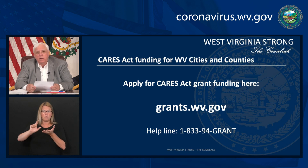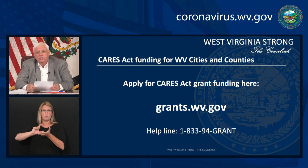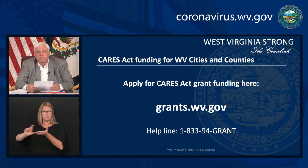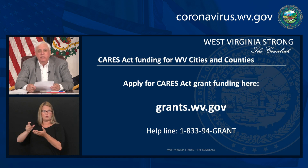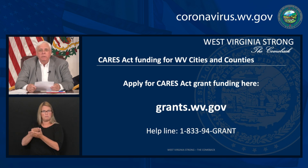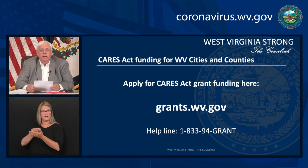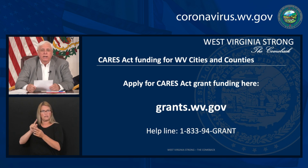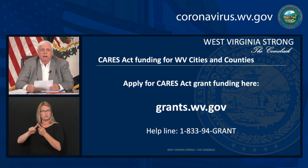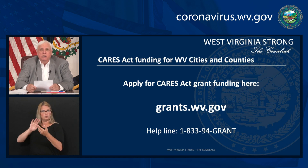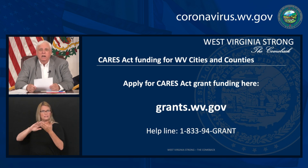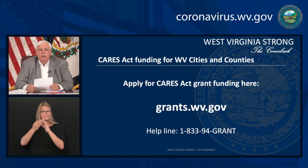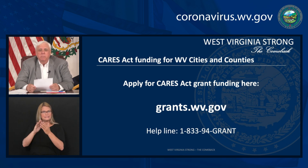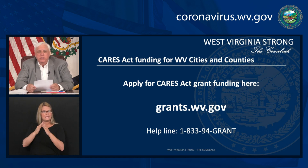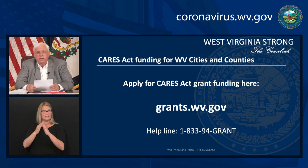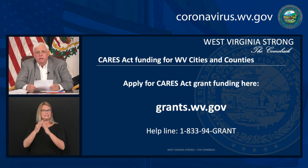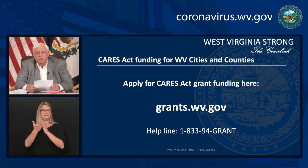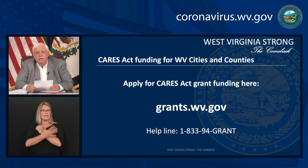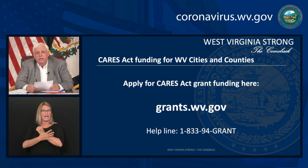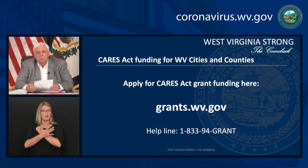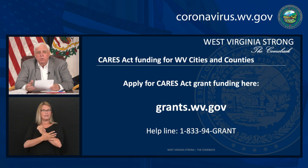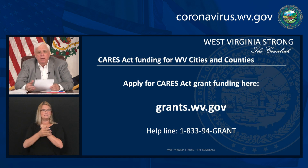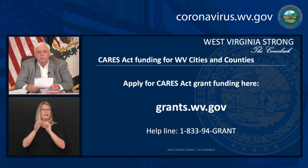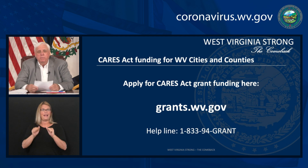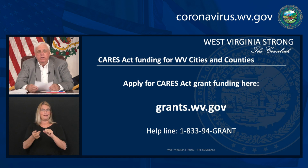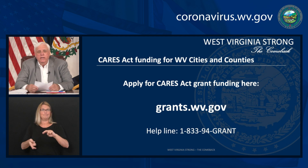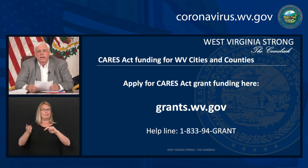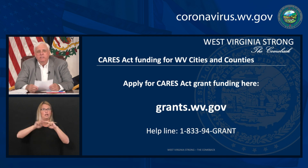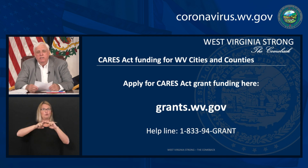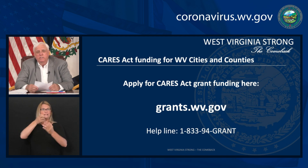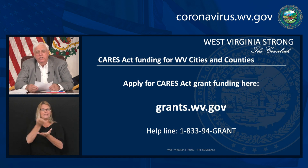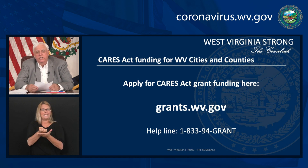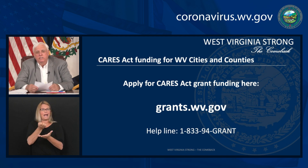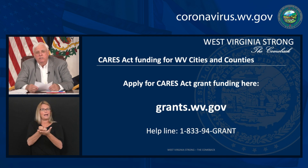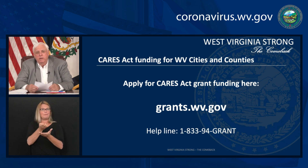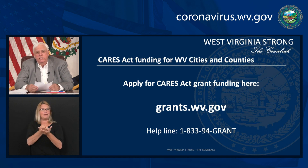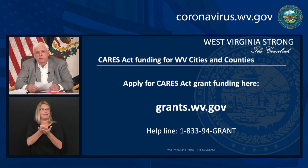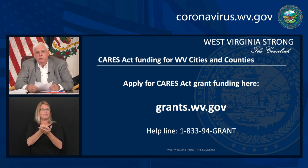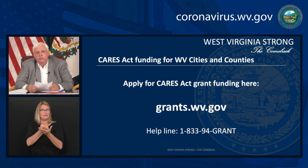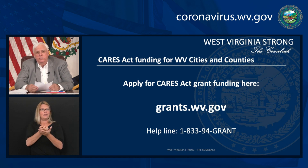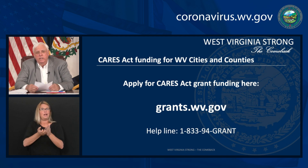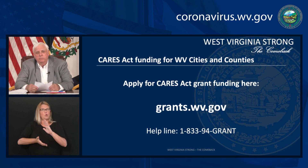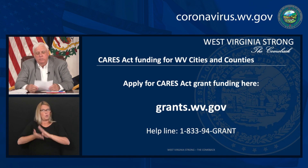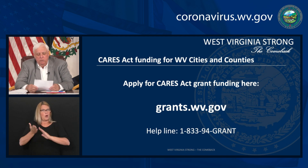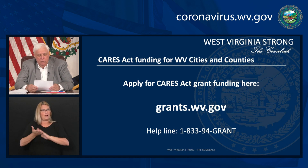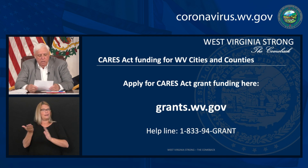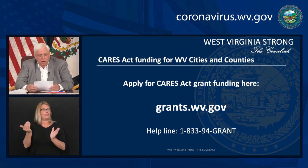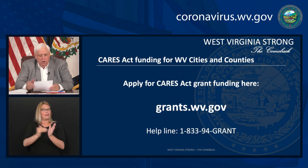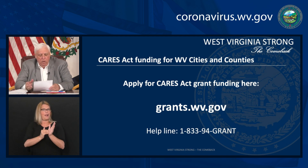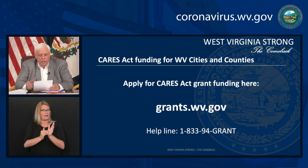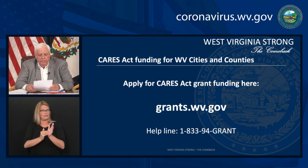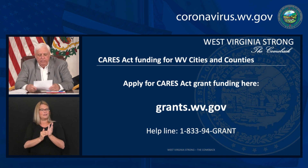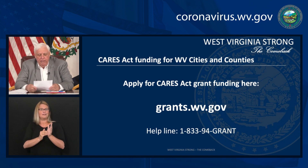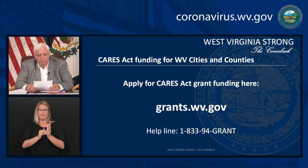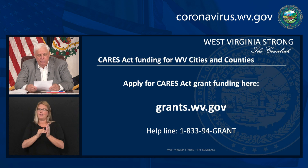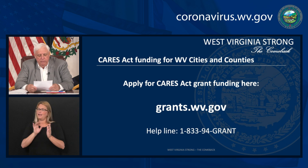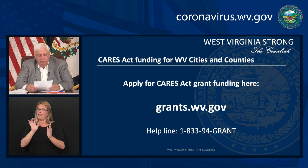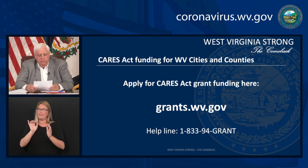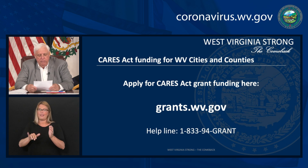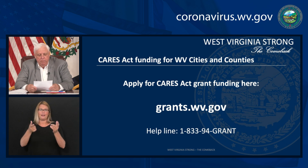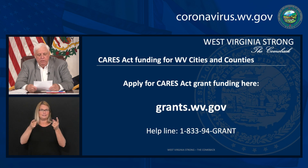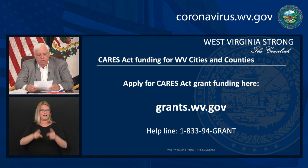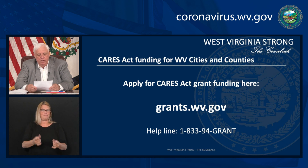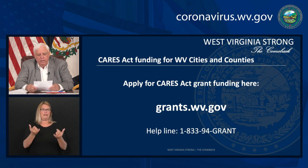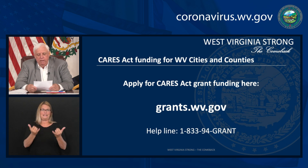going to stimulate our economy and prop up our counties and our cities and make them in good shape. So all that's happening, and